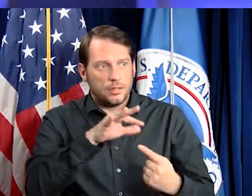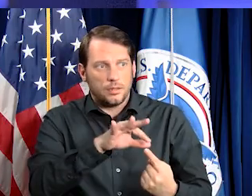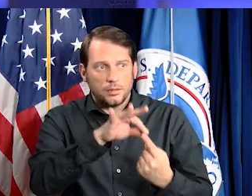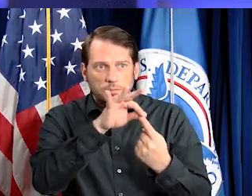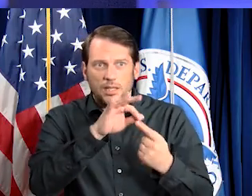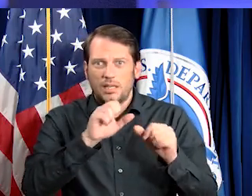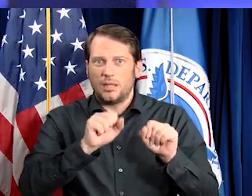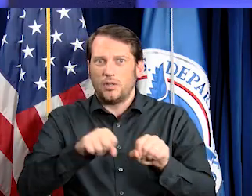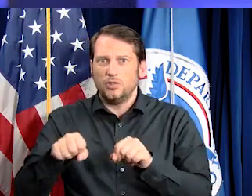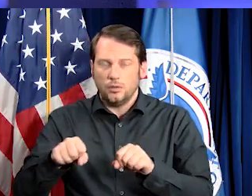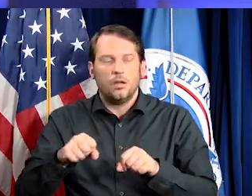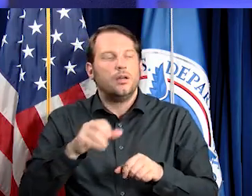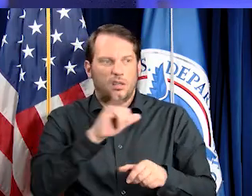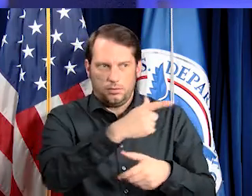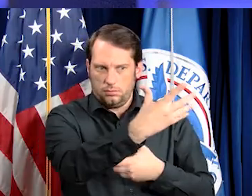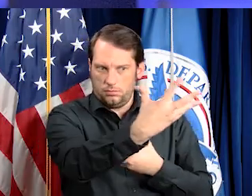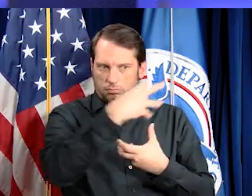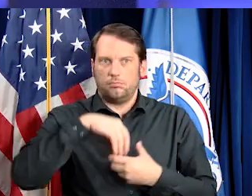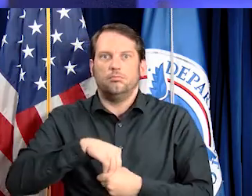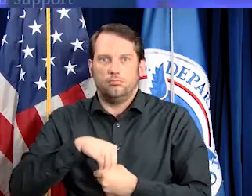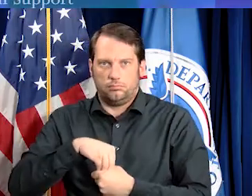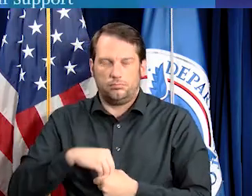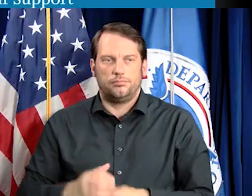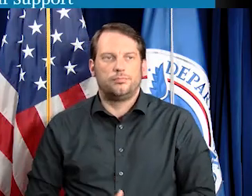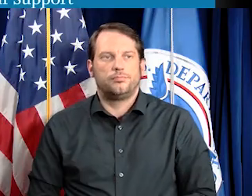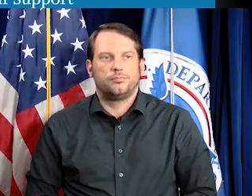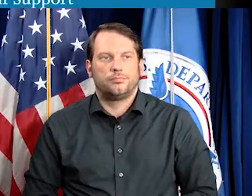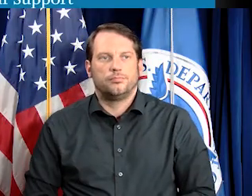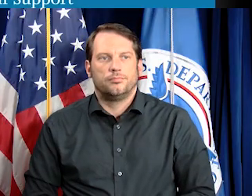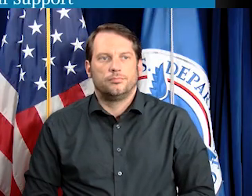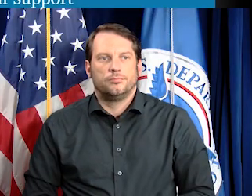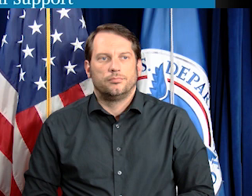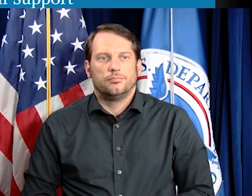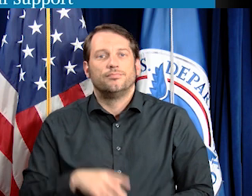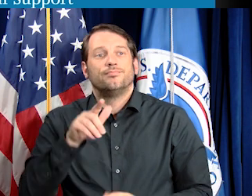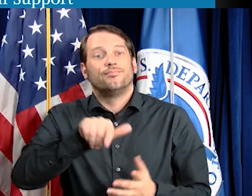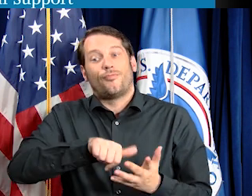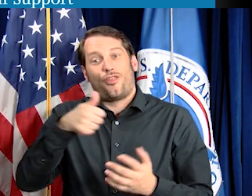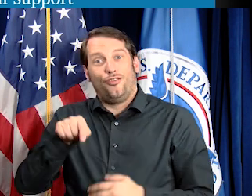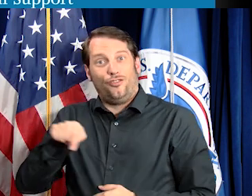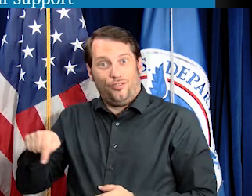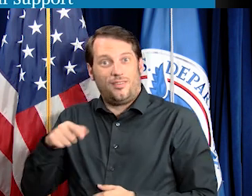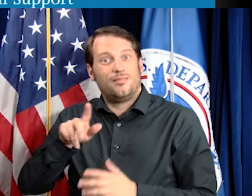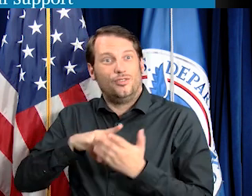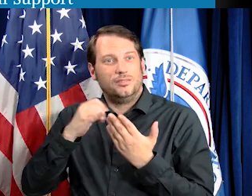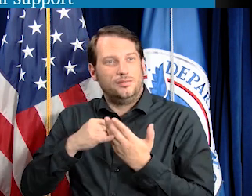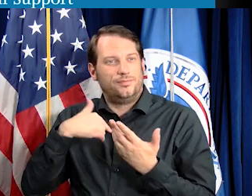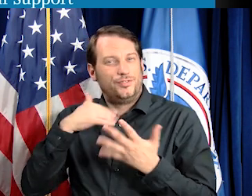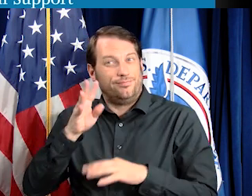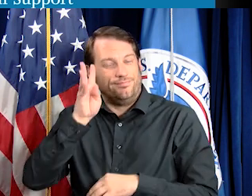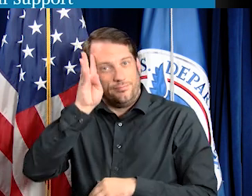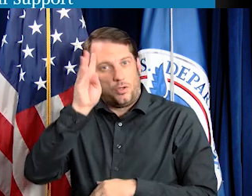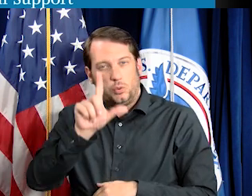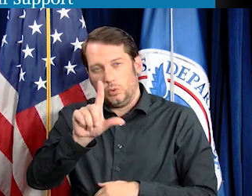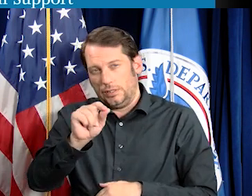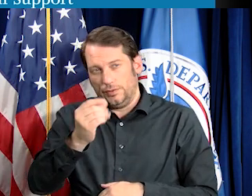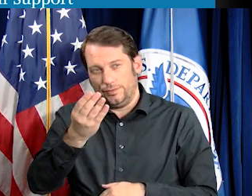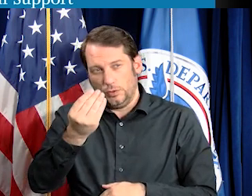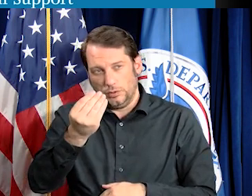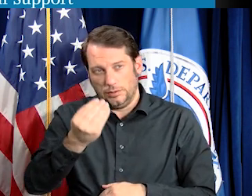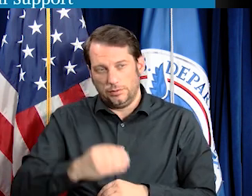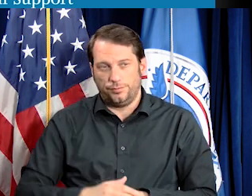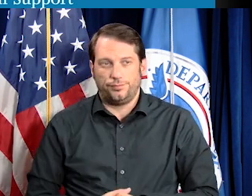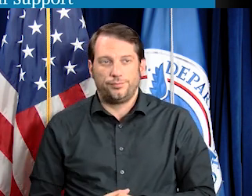future. One other product that I created was in 2014 a crisis crowdsourcing framework. And essentially